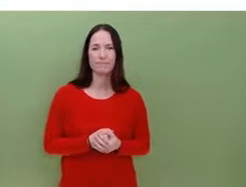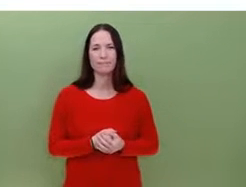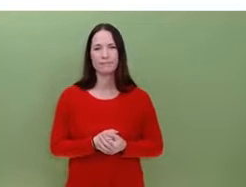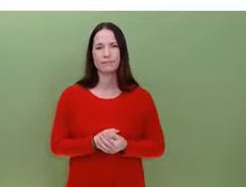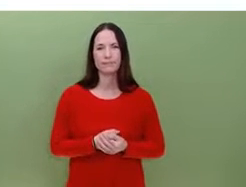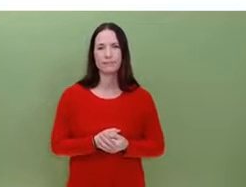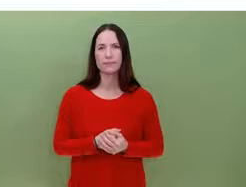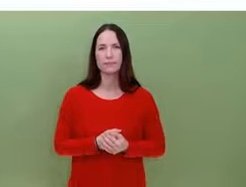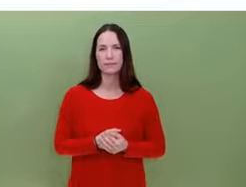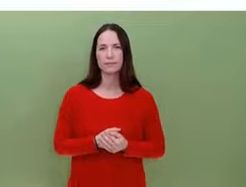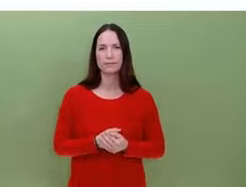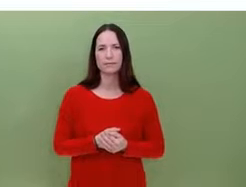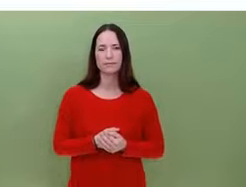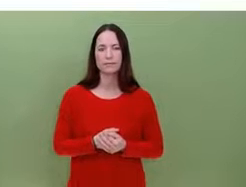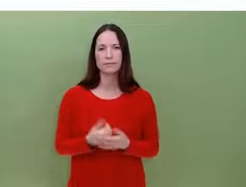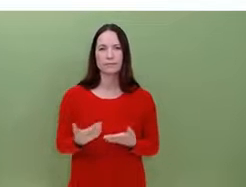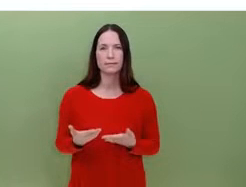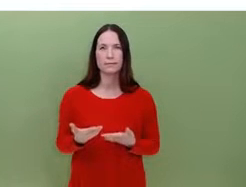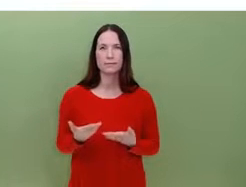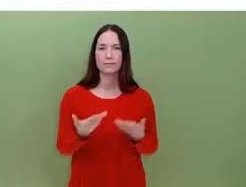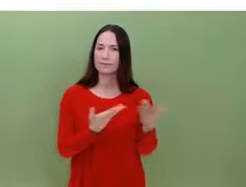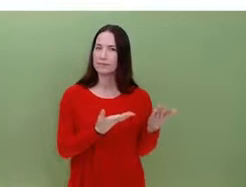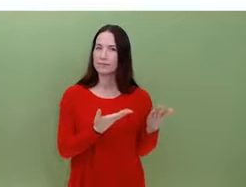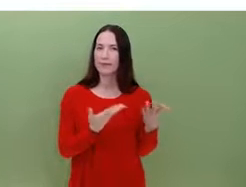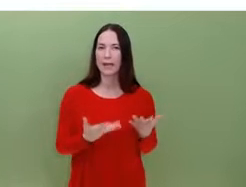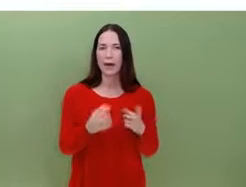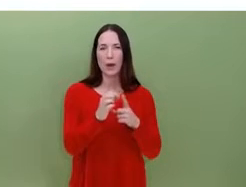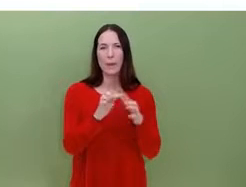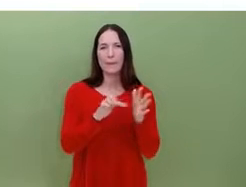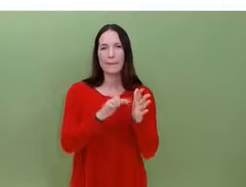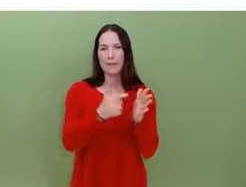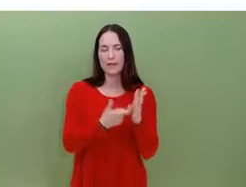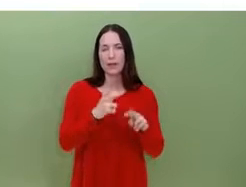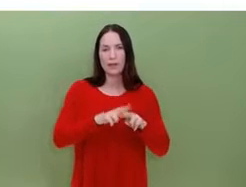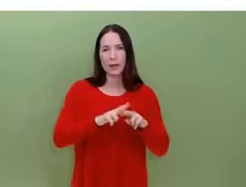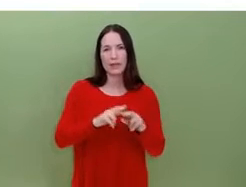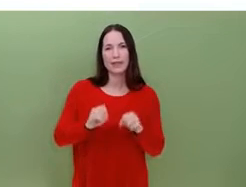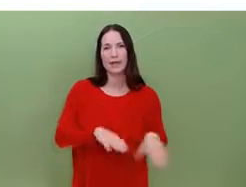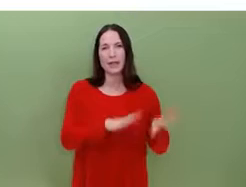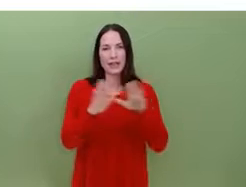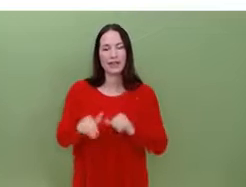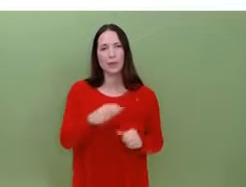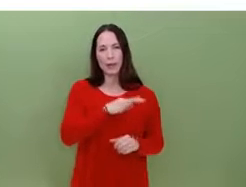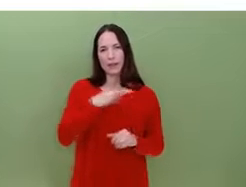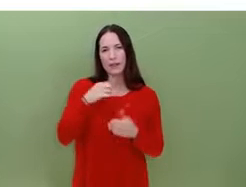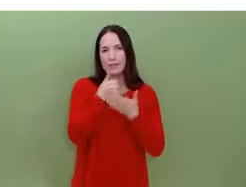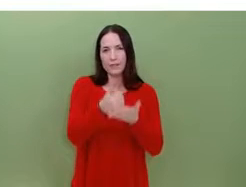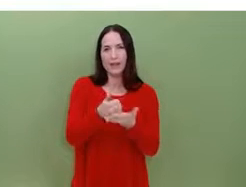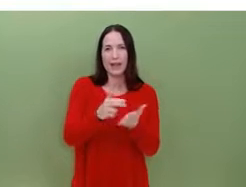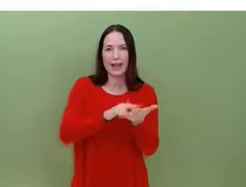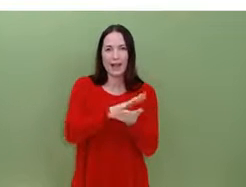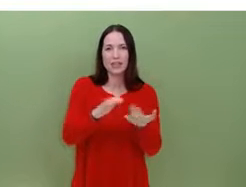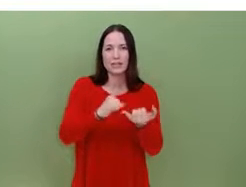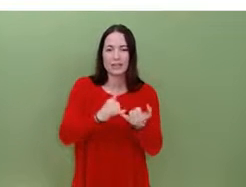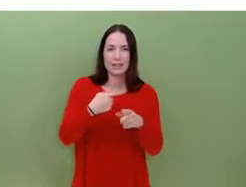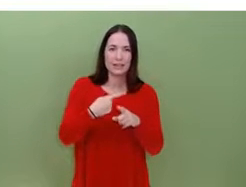So I'm going to hand over now to Professor Peter Fonagy, who is National Clinical Advisor on Children's Mental Health for NHS England and Improvement,